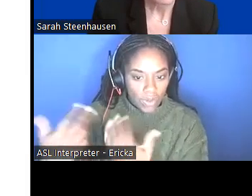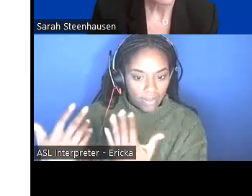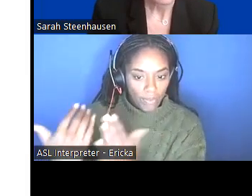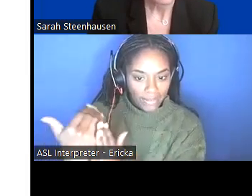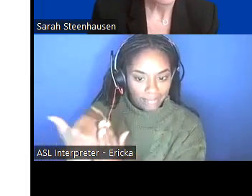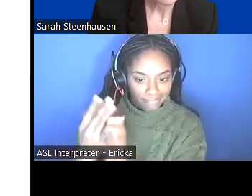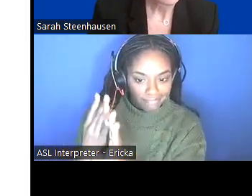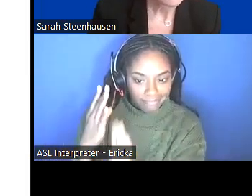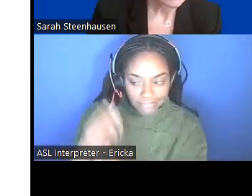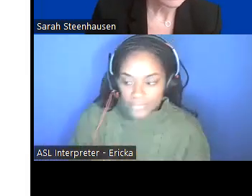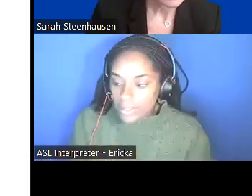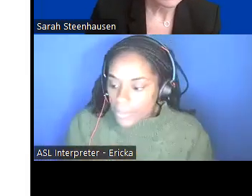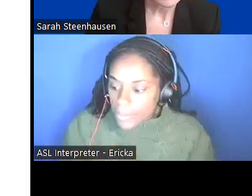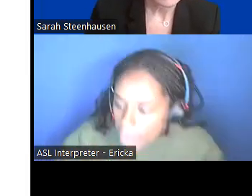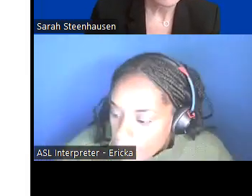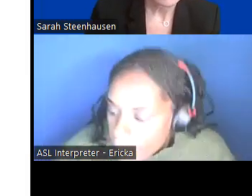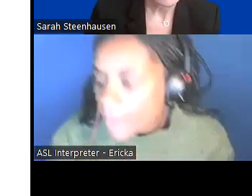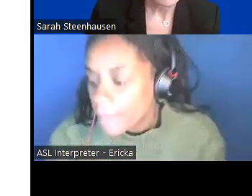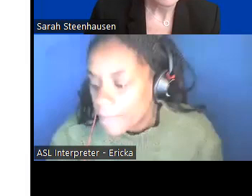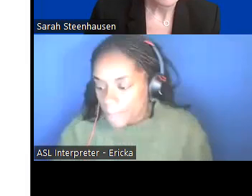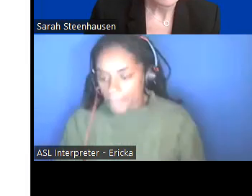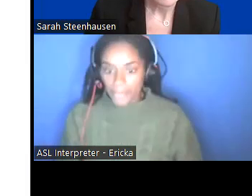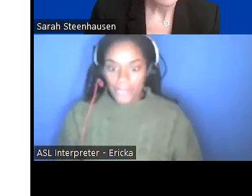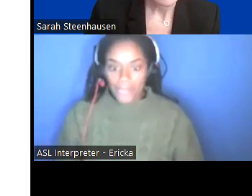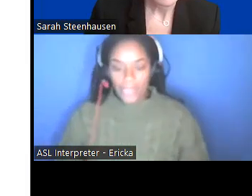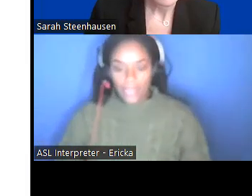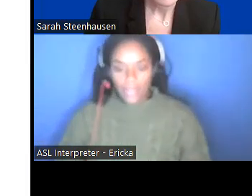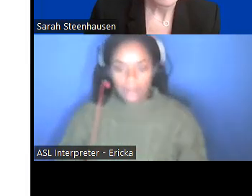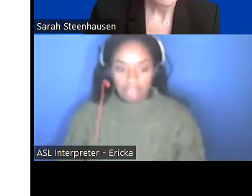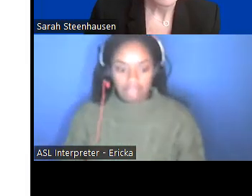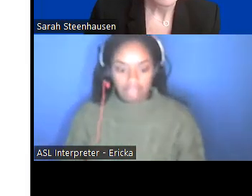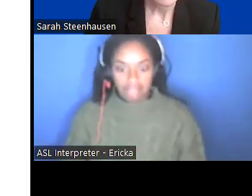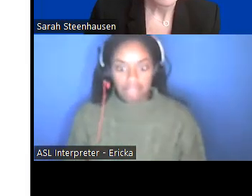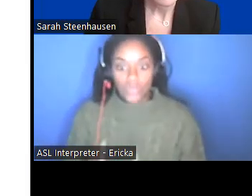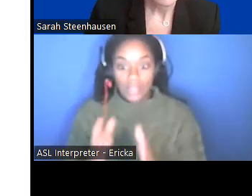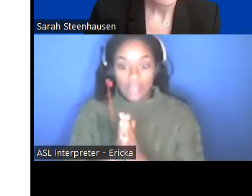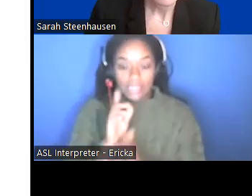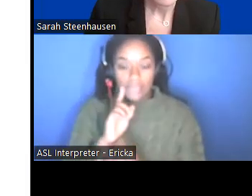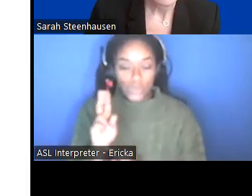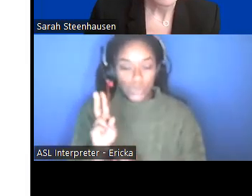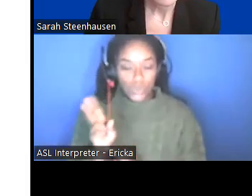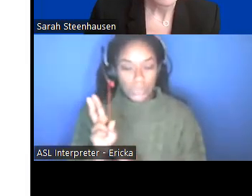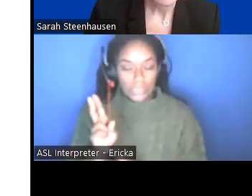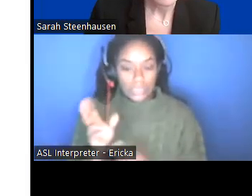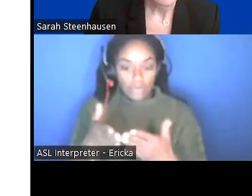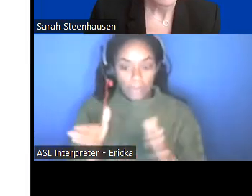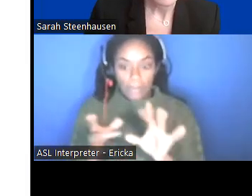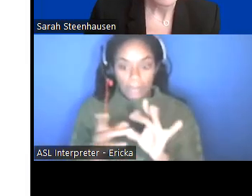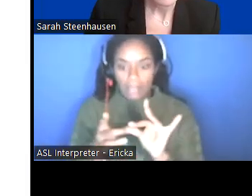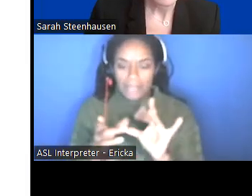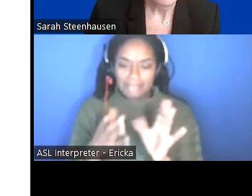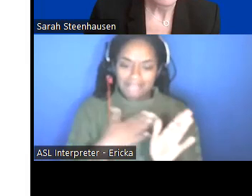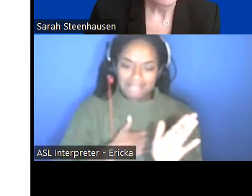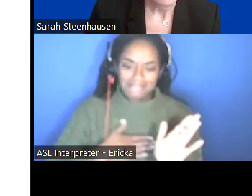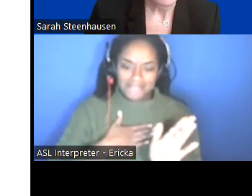And we do have, we're asking for 2 minutes for public comment, please, just to give everybody